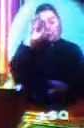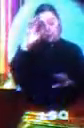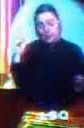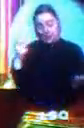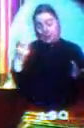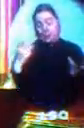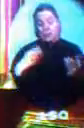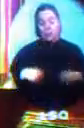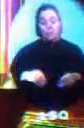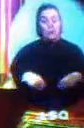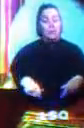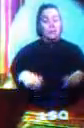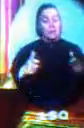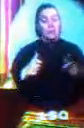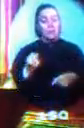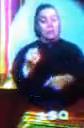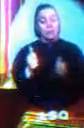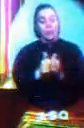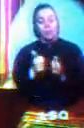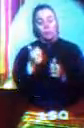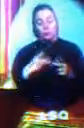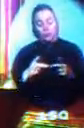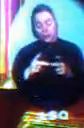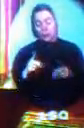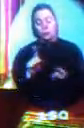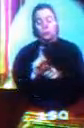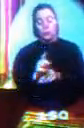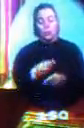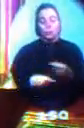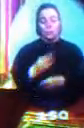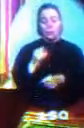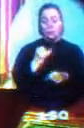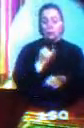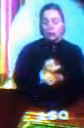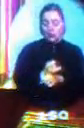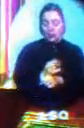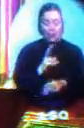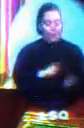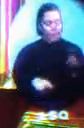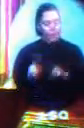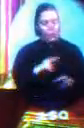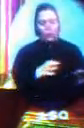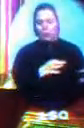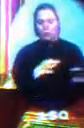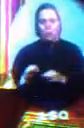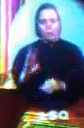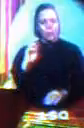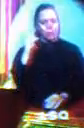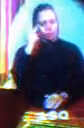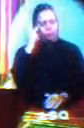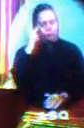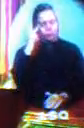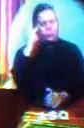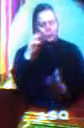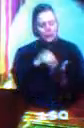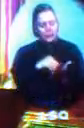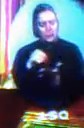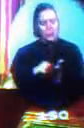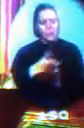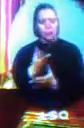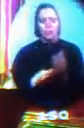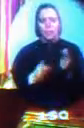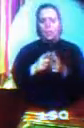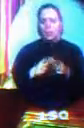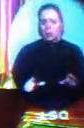Department of Foreign Affairs and International Trade regularly reviews our bilingualism policy as it's applied